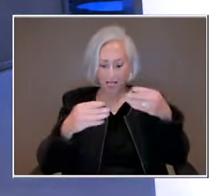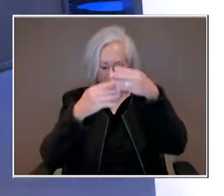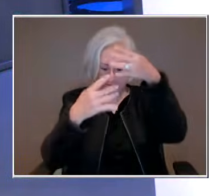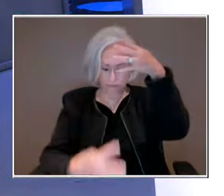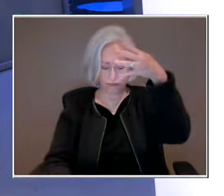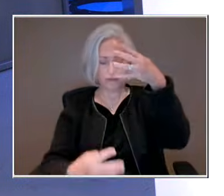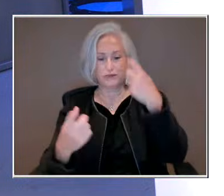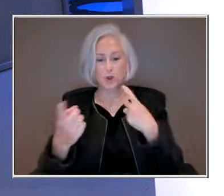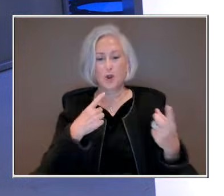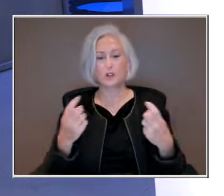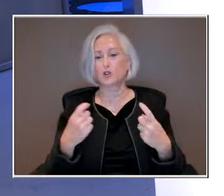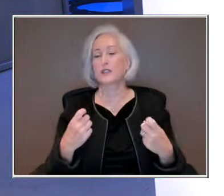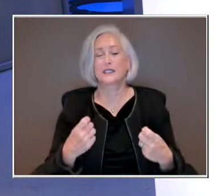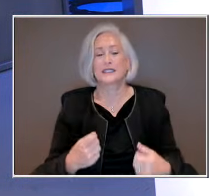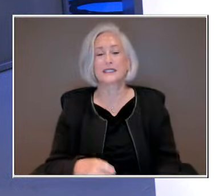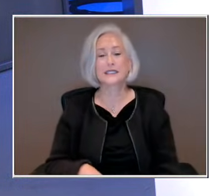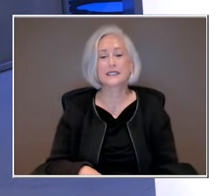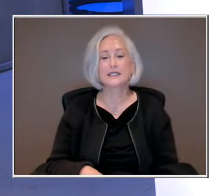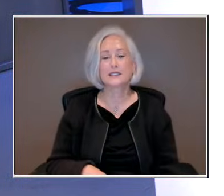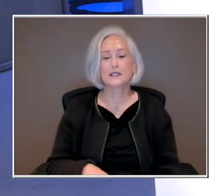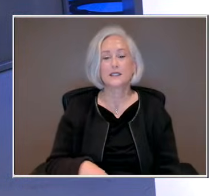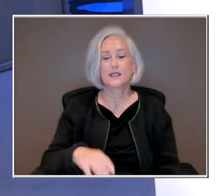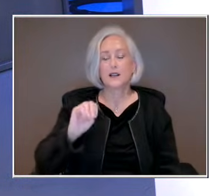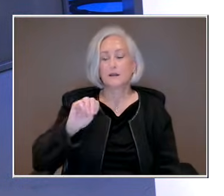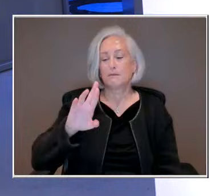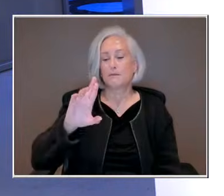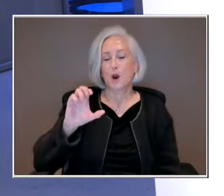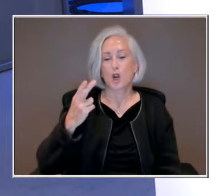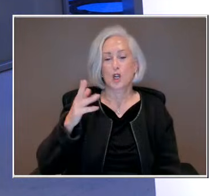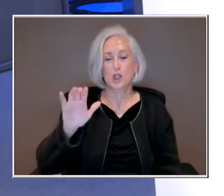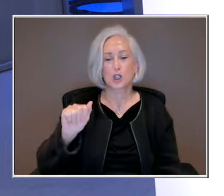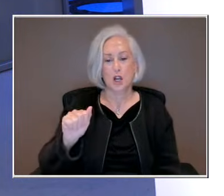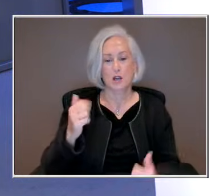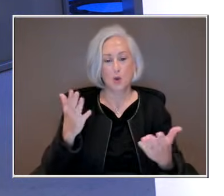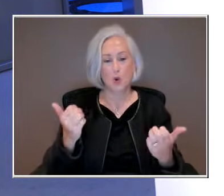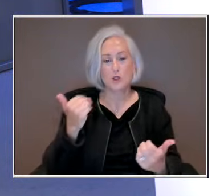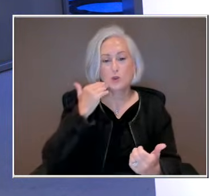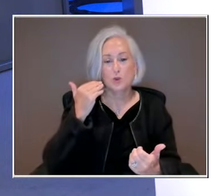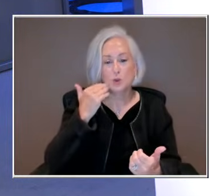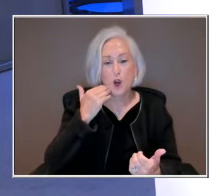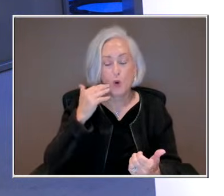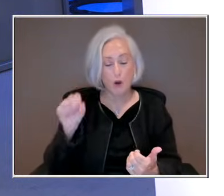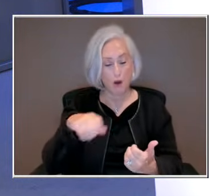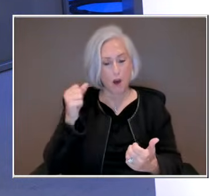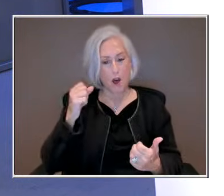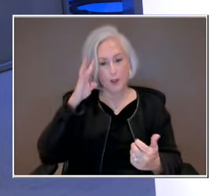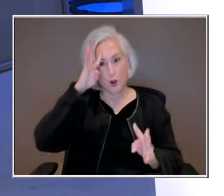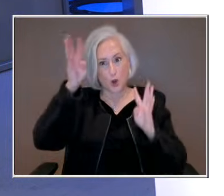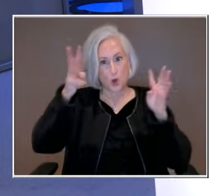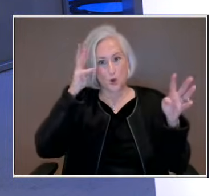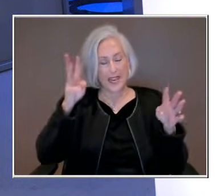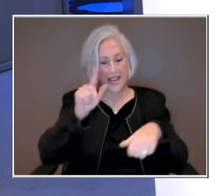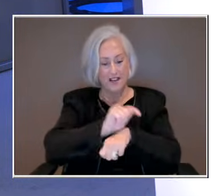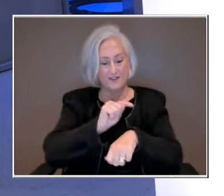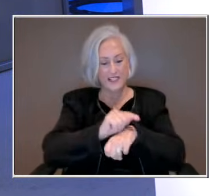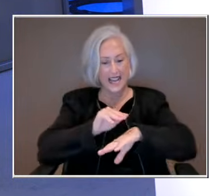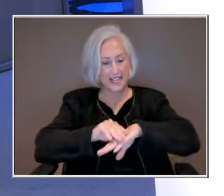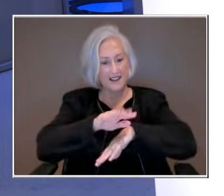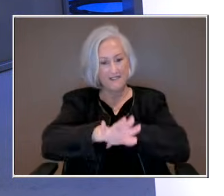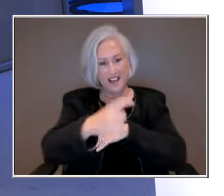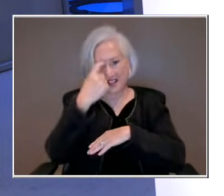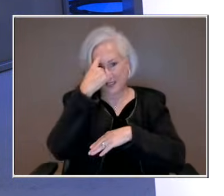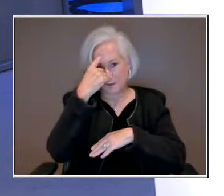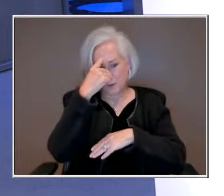Okay, Marcia wants to know, do other creative tasks have the same effect on the brain as playing music,